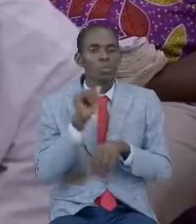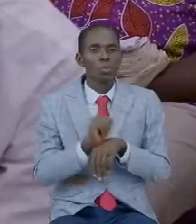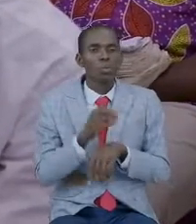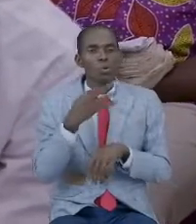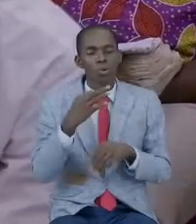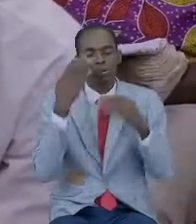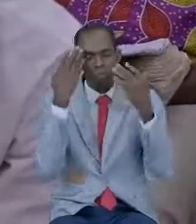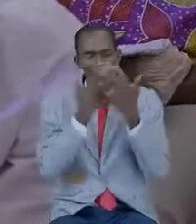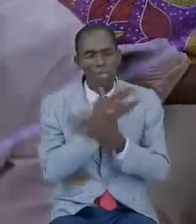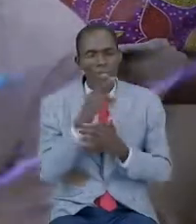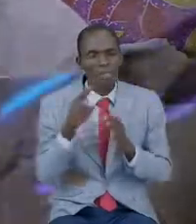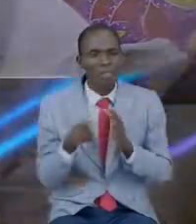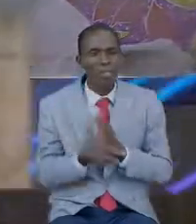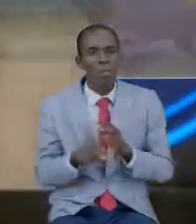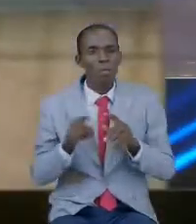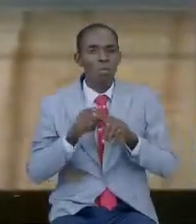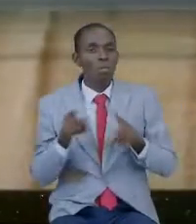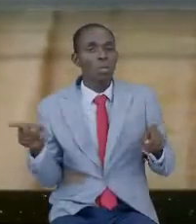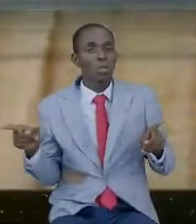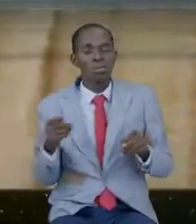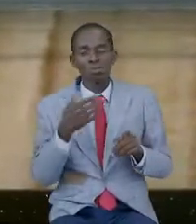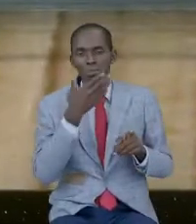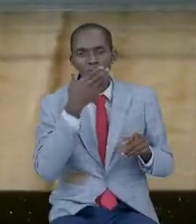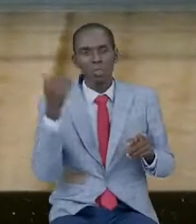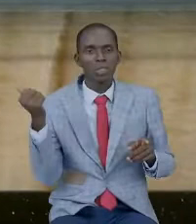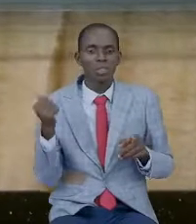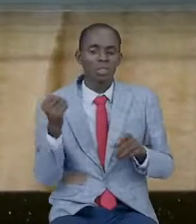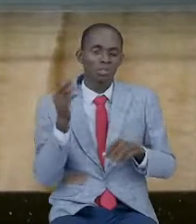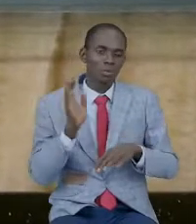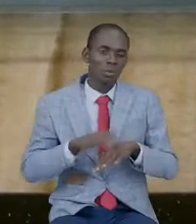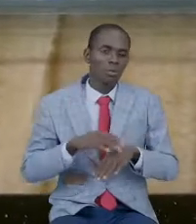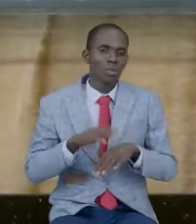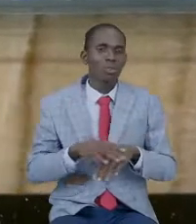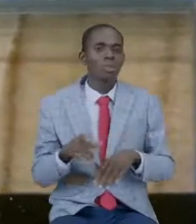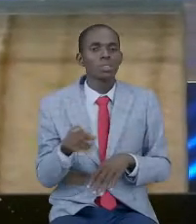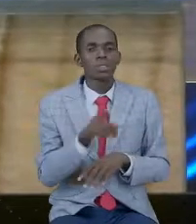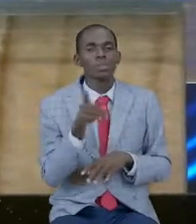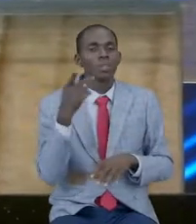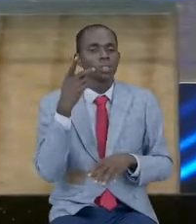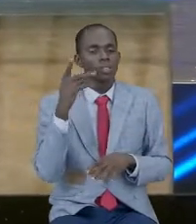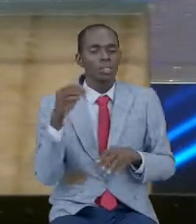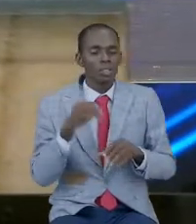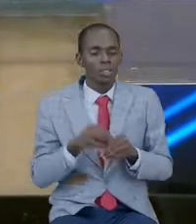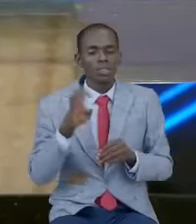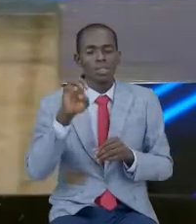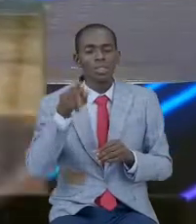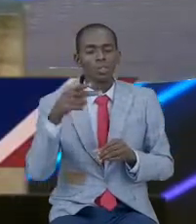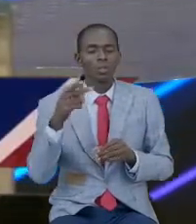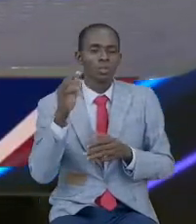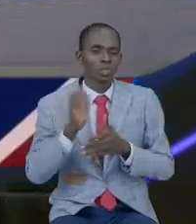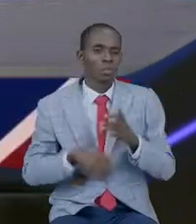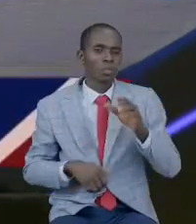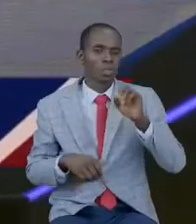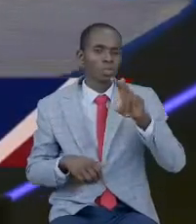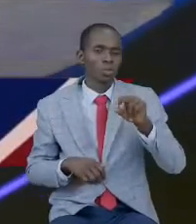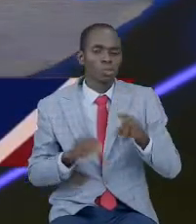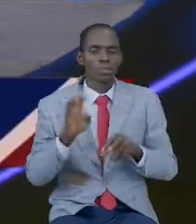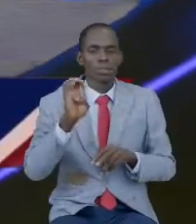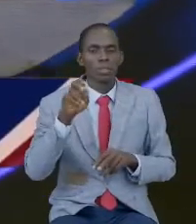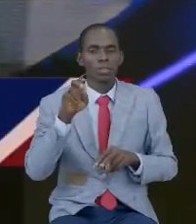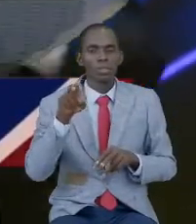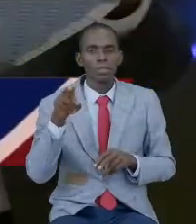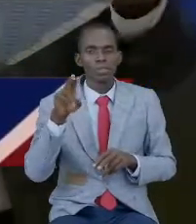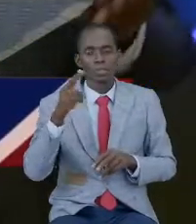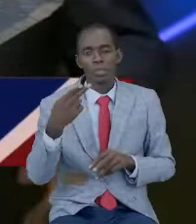rather reprove them. Hebrews chapter 12, reading from verse 11. Hebrews